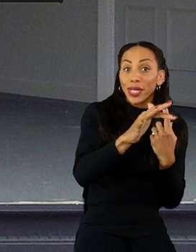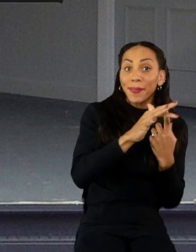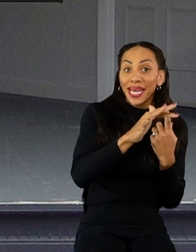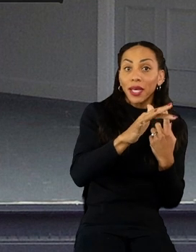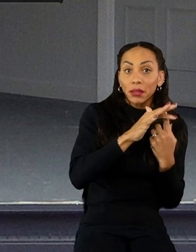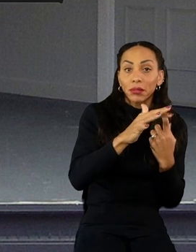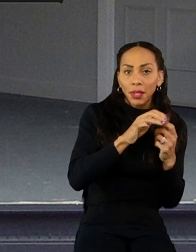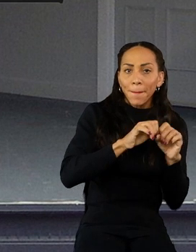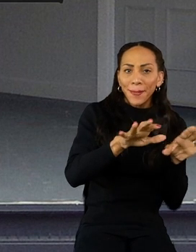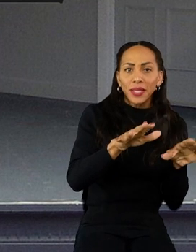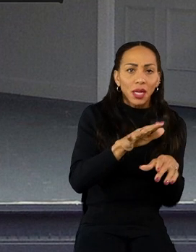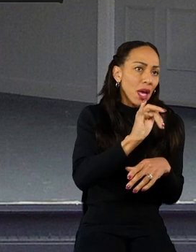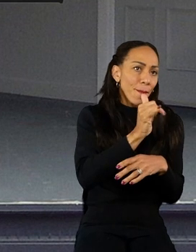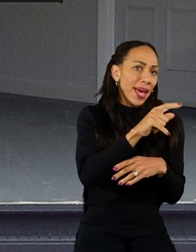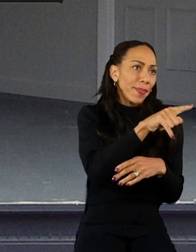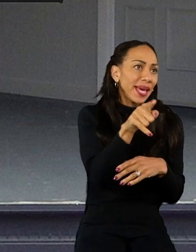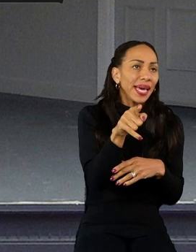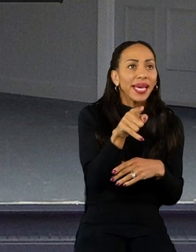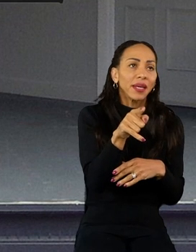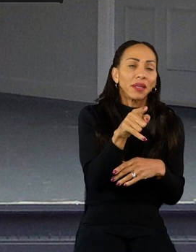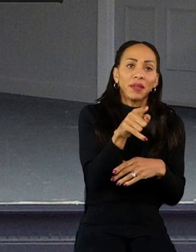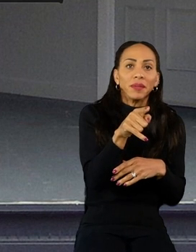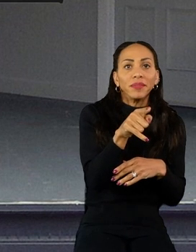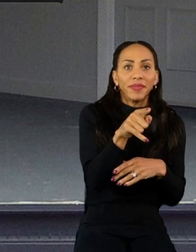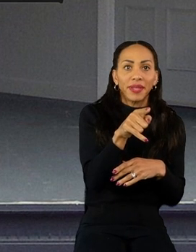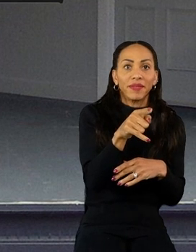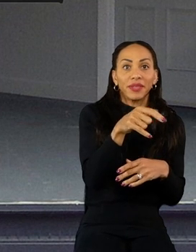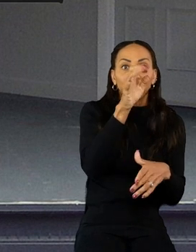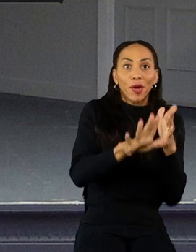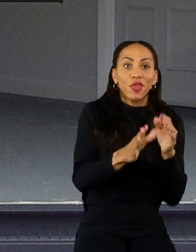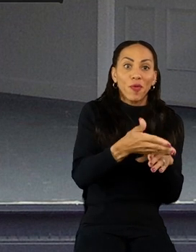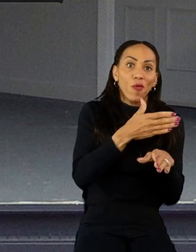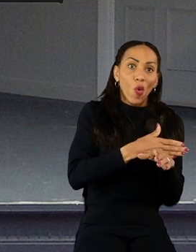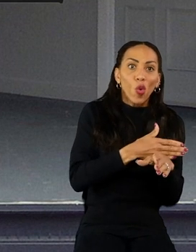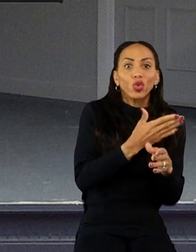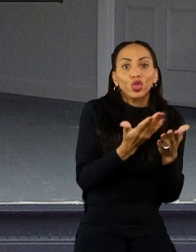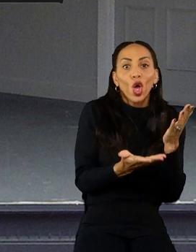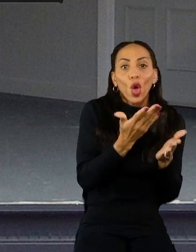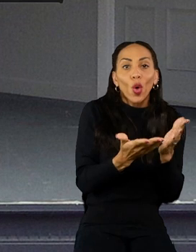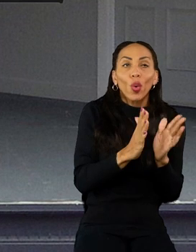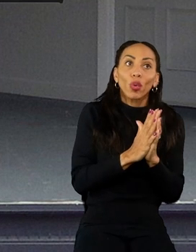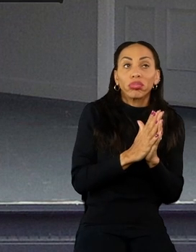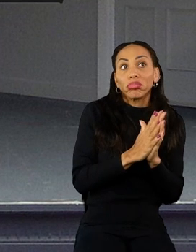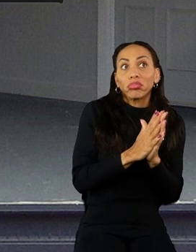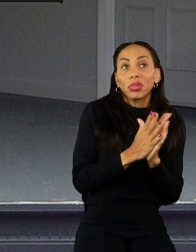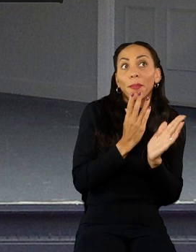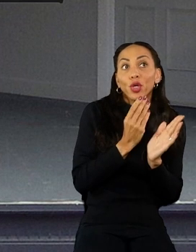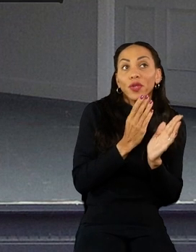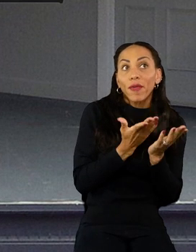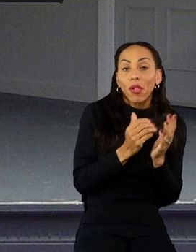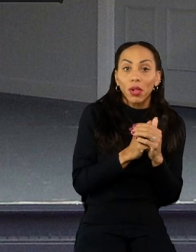streaming media. Someone who's played around with streaming media before, and then they may have come across some of these sorts of skills. But that doesn't necessarily mean that